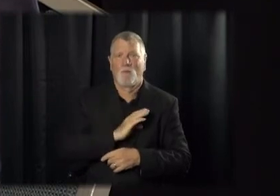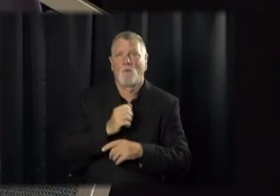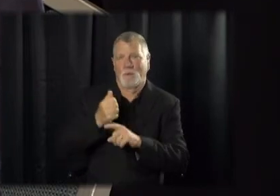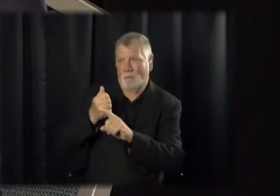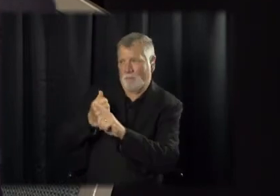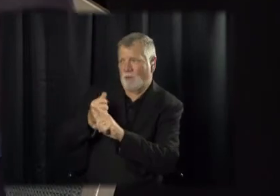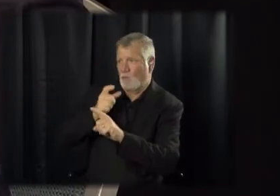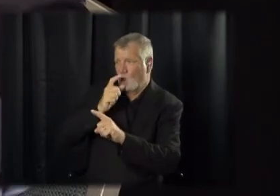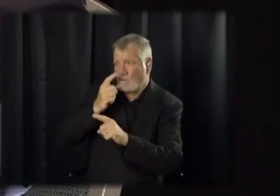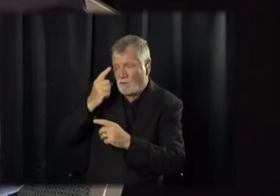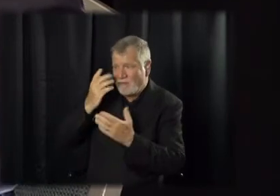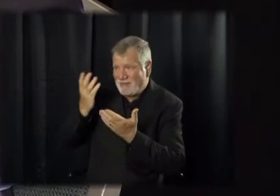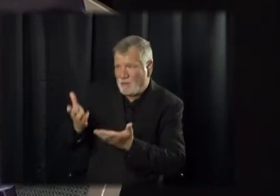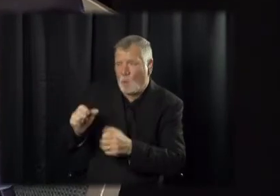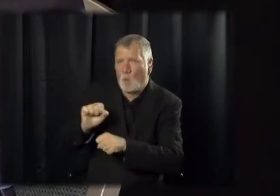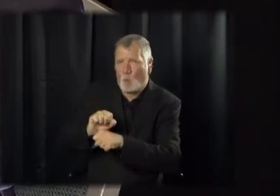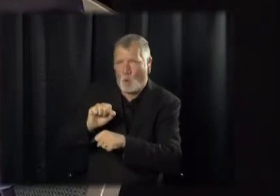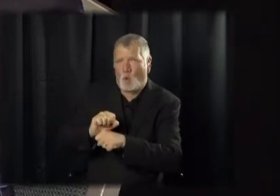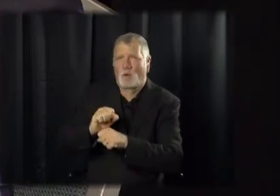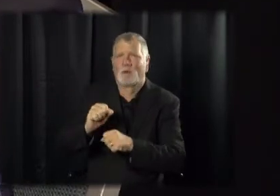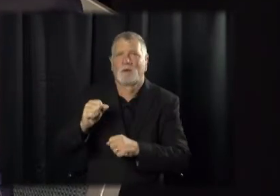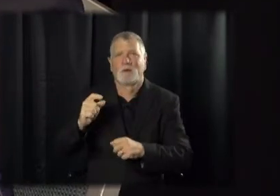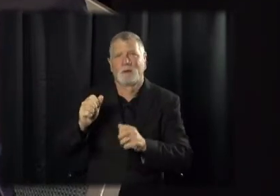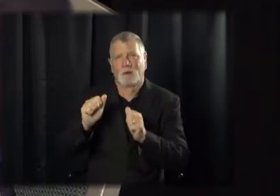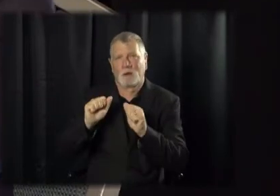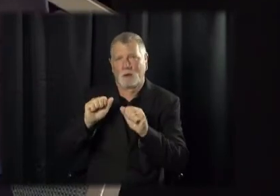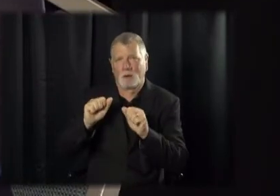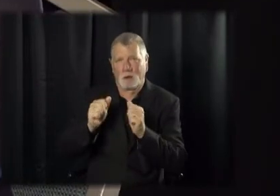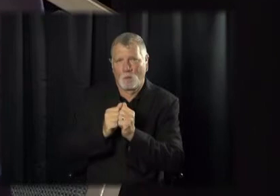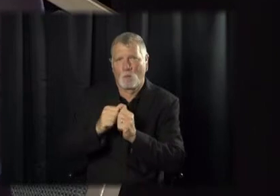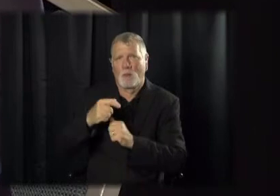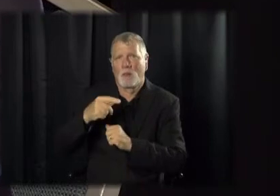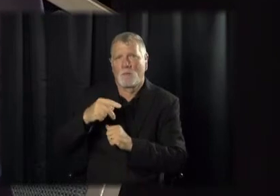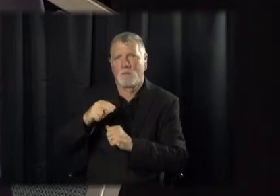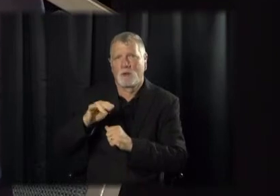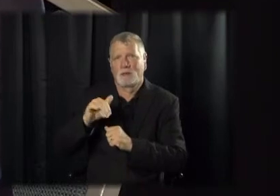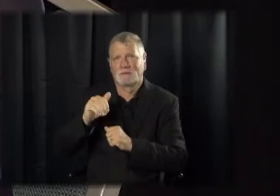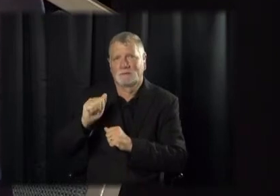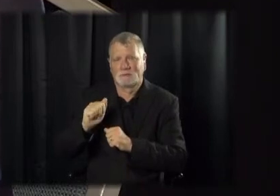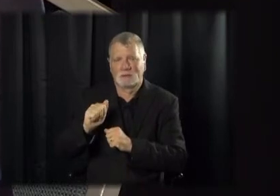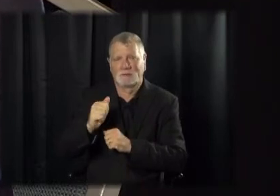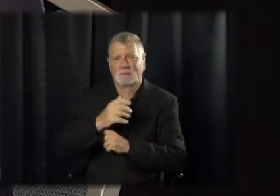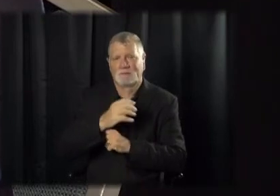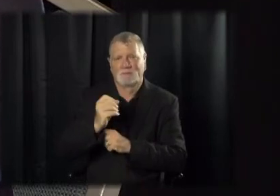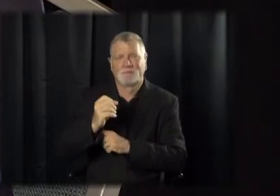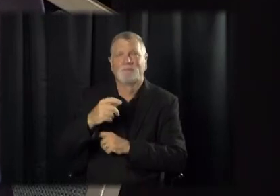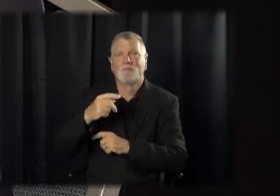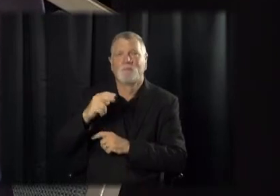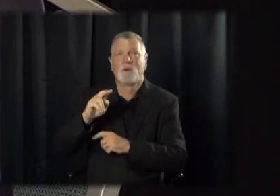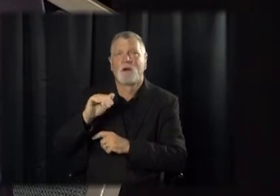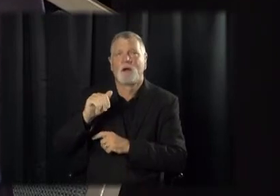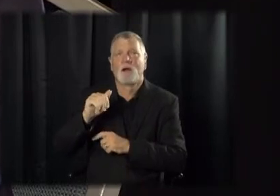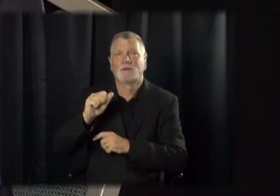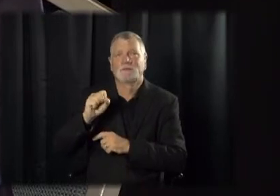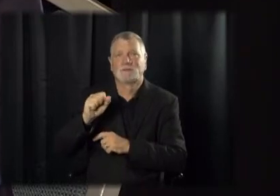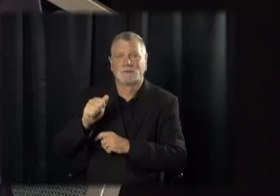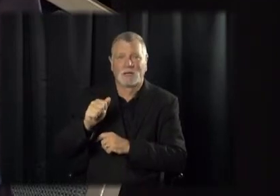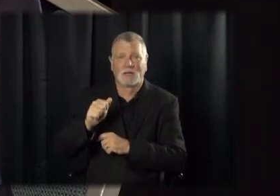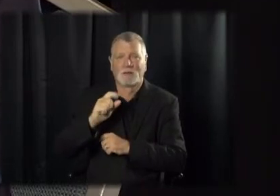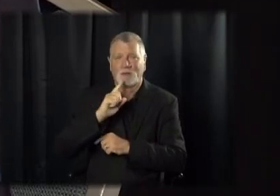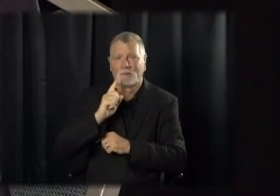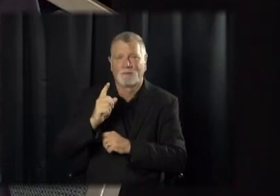itself for working closely with Prasa. Prasa actually is